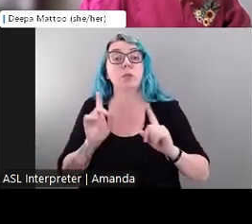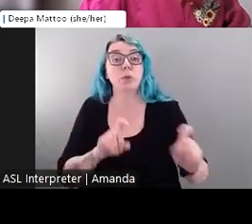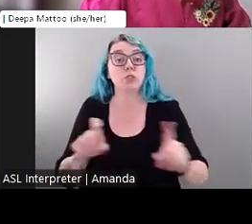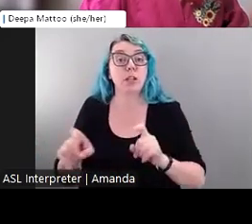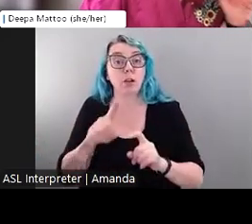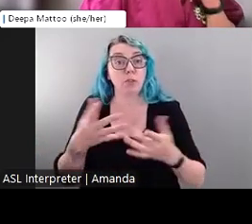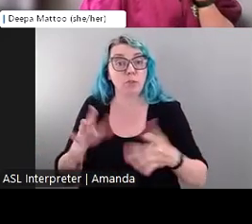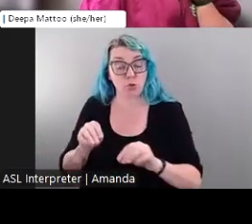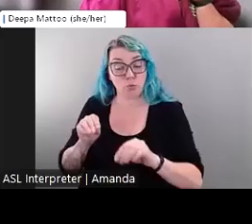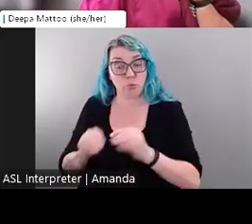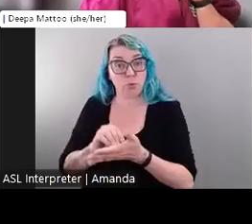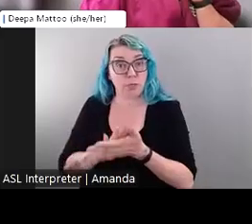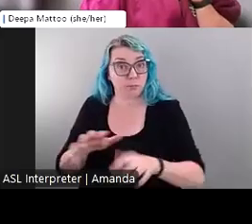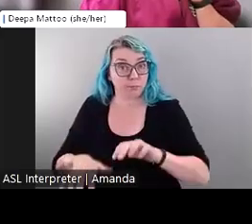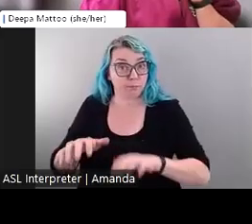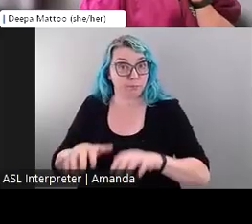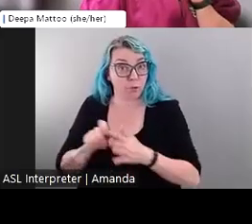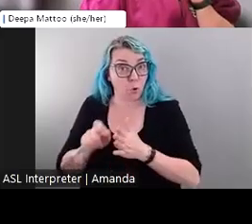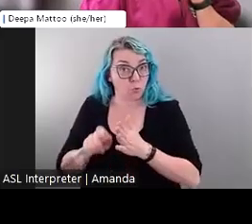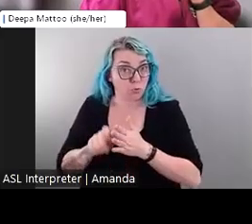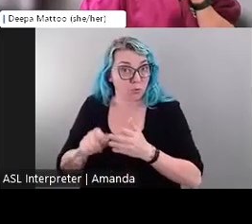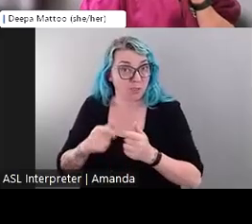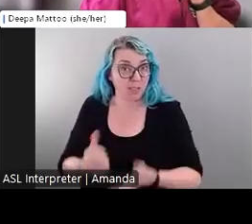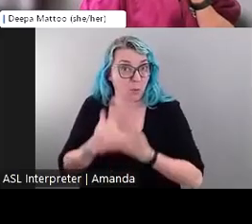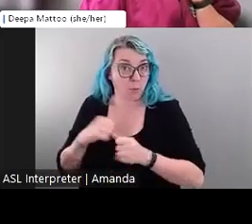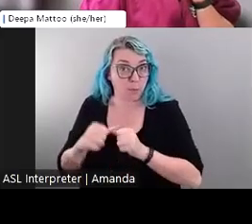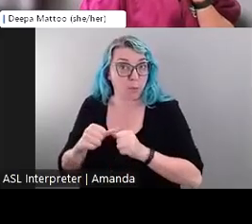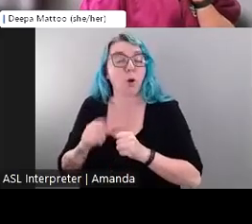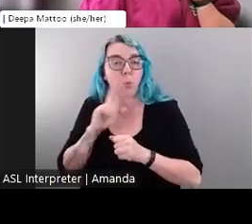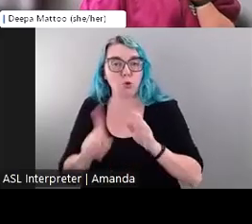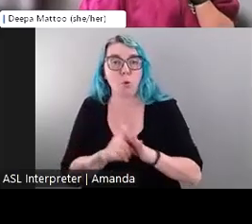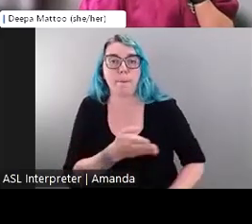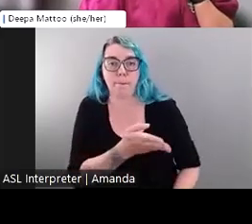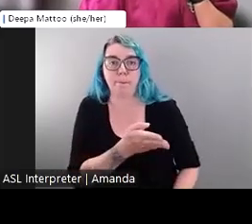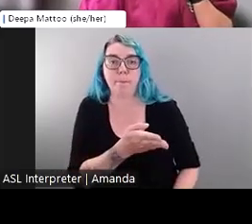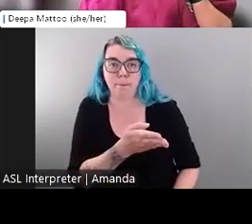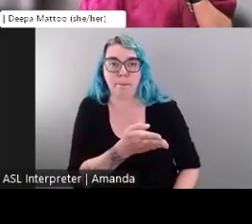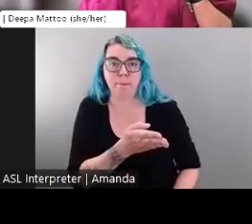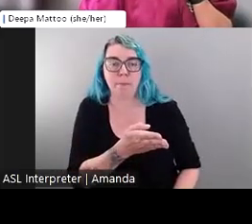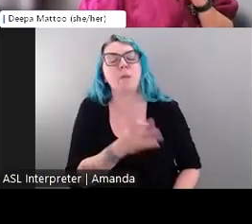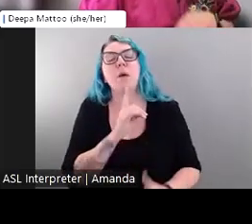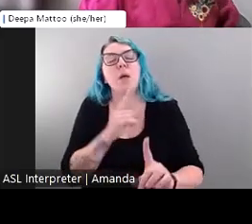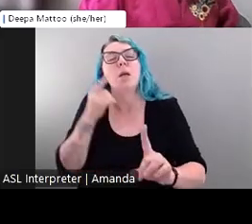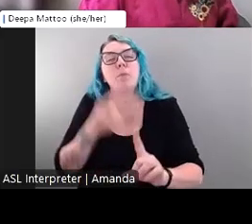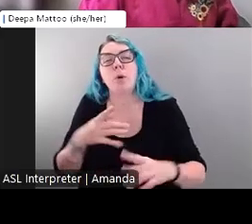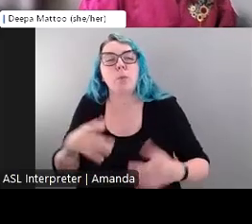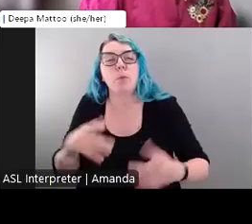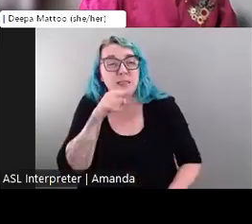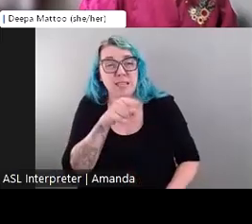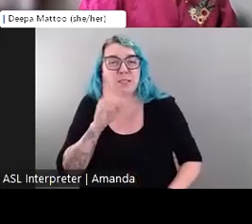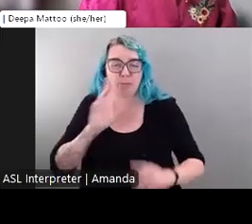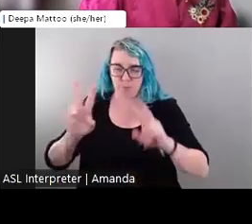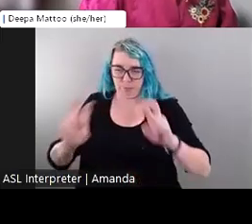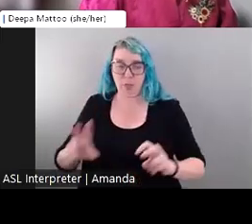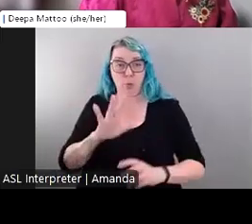column. The purpose of this report is to help you make a professional judgment about the level of risk your client is experiencing, and the